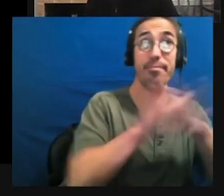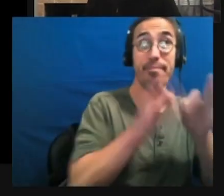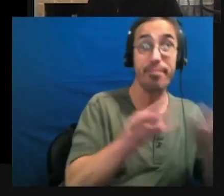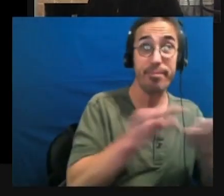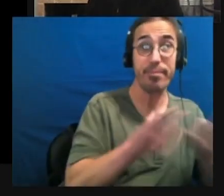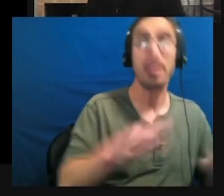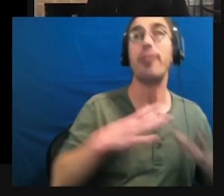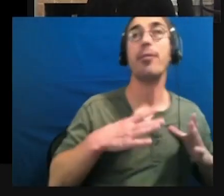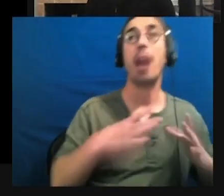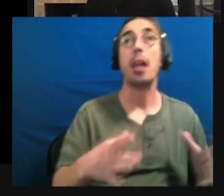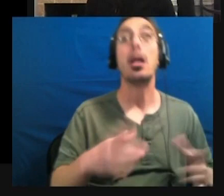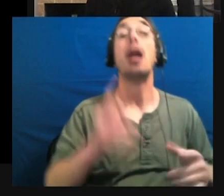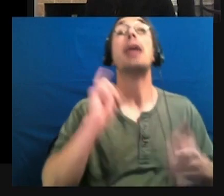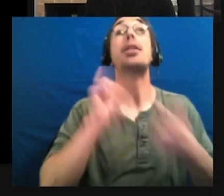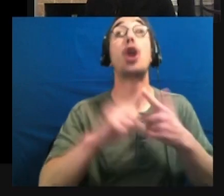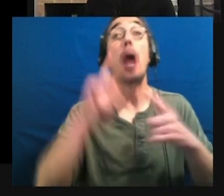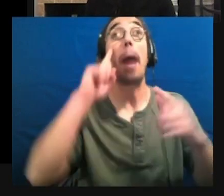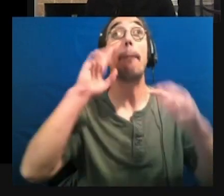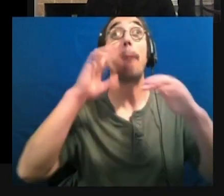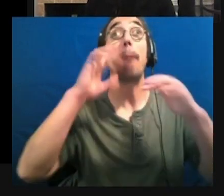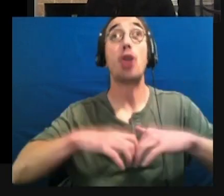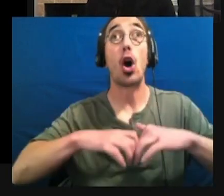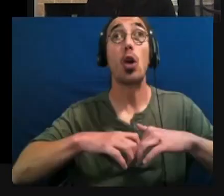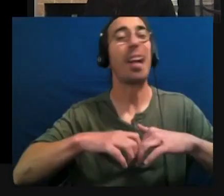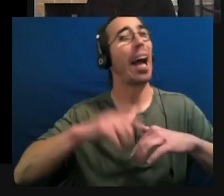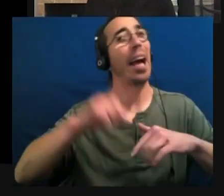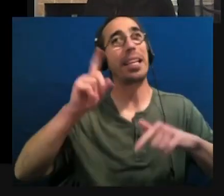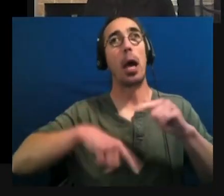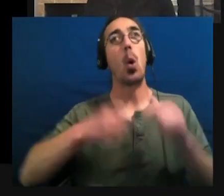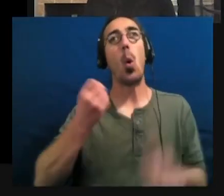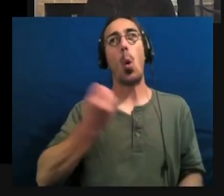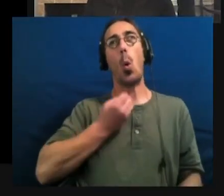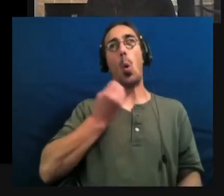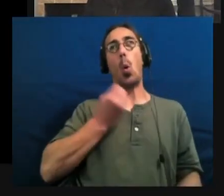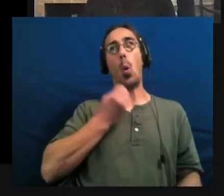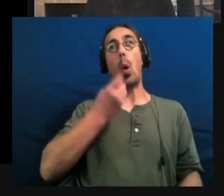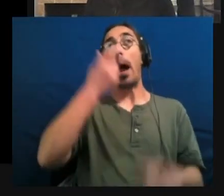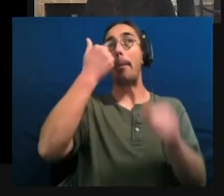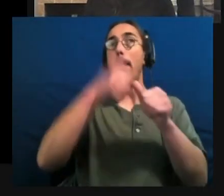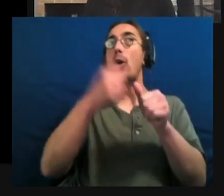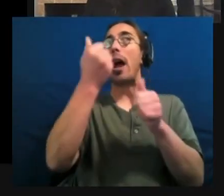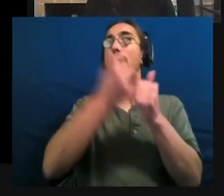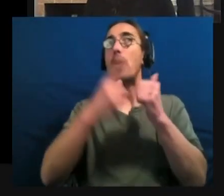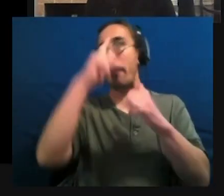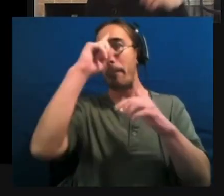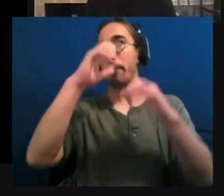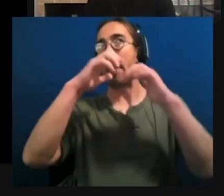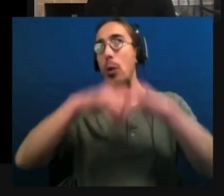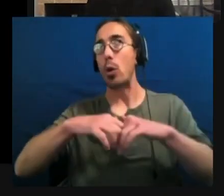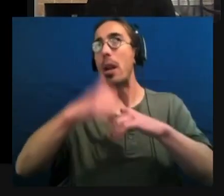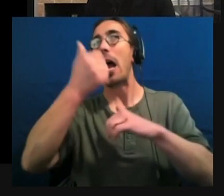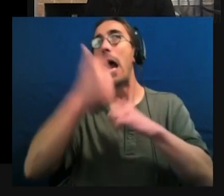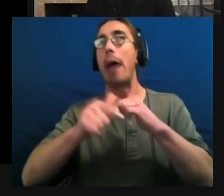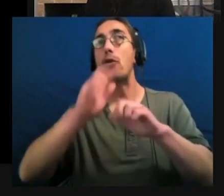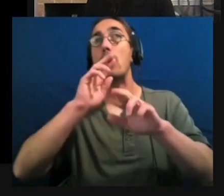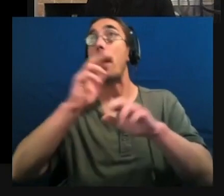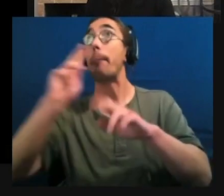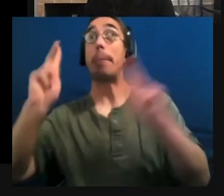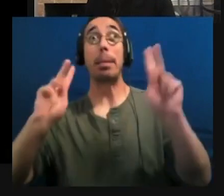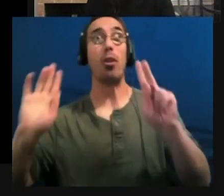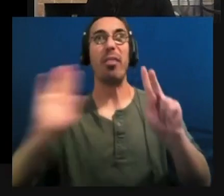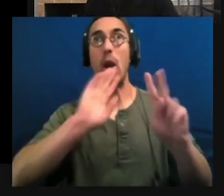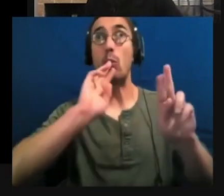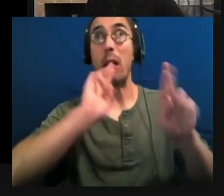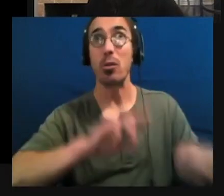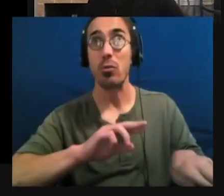to release, I can't hold them all off. I remember every meltdown and every reaction people had to it. They would